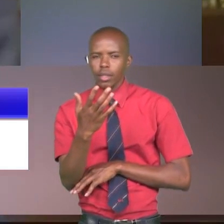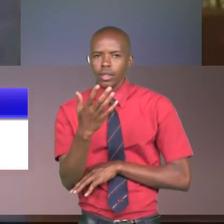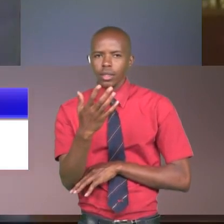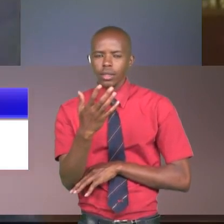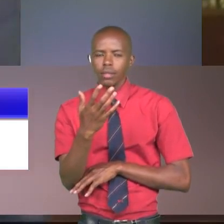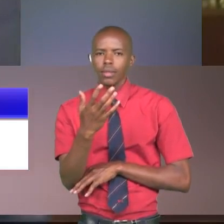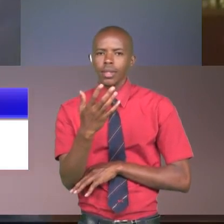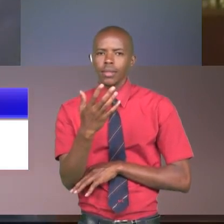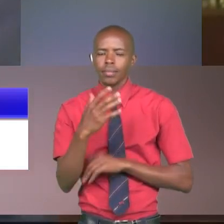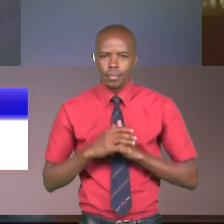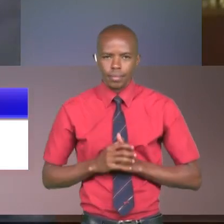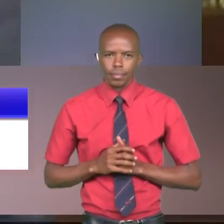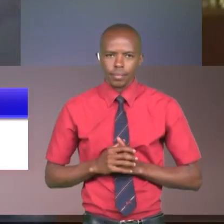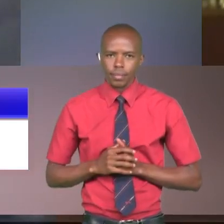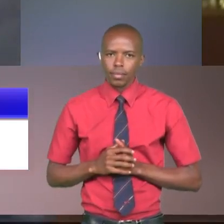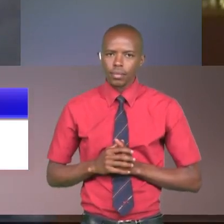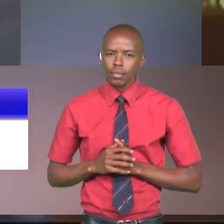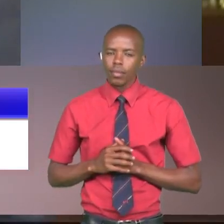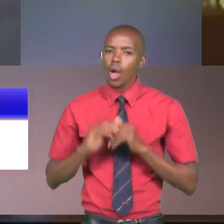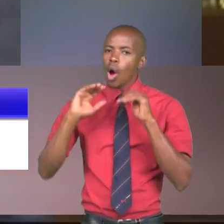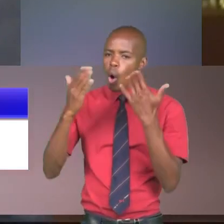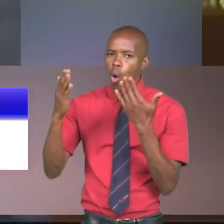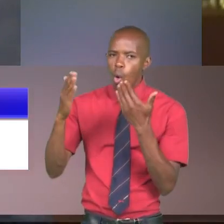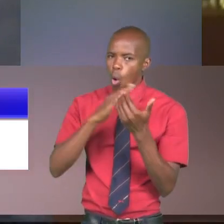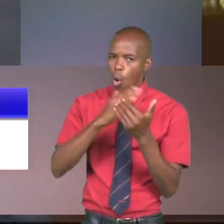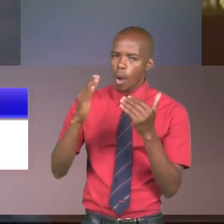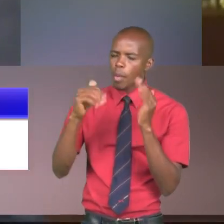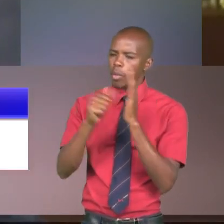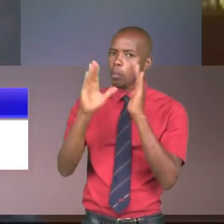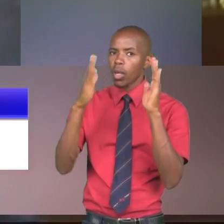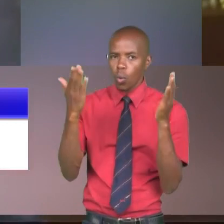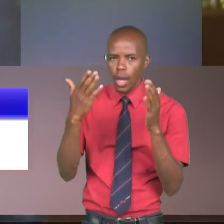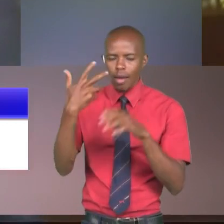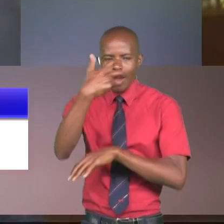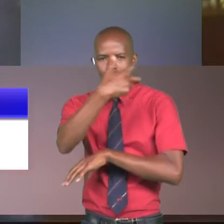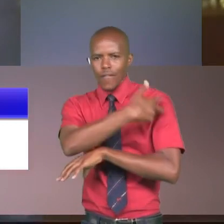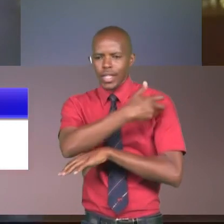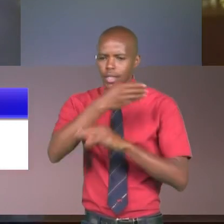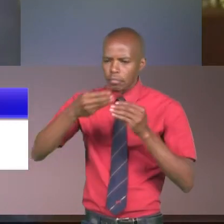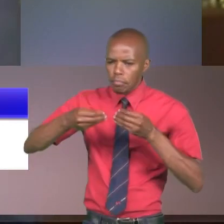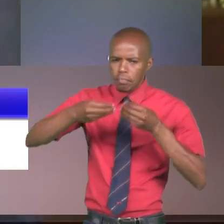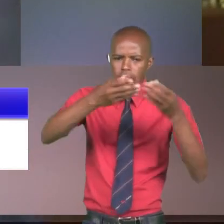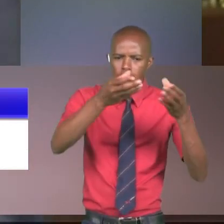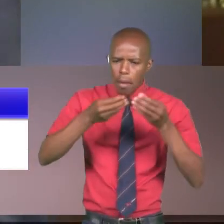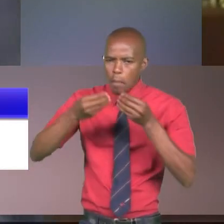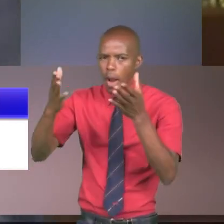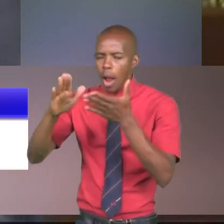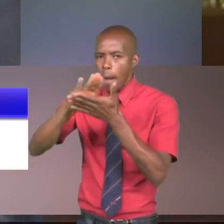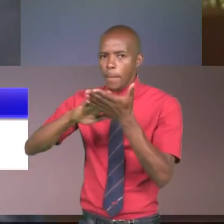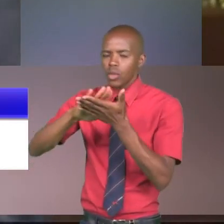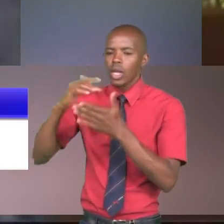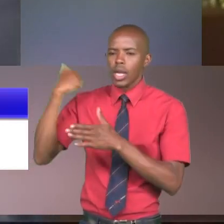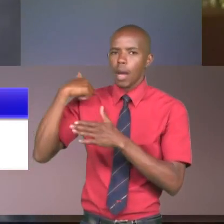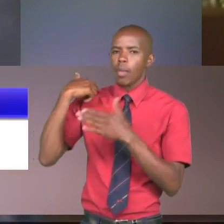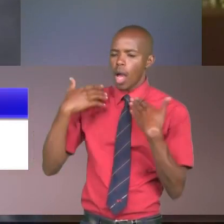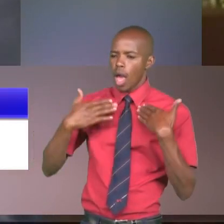becomes easier. However, the biggest issue was the vaccines initially distributed were based on number of healthcare